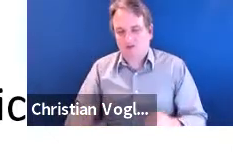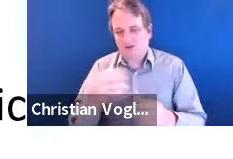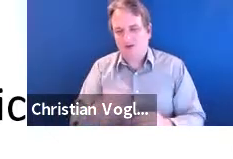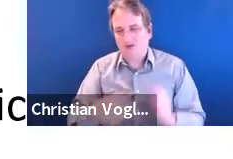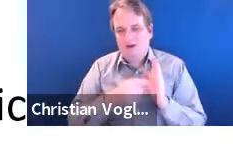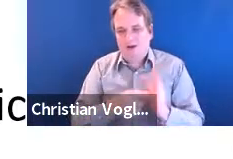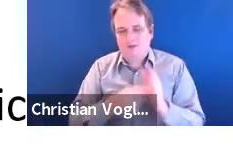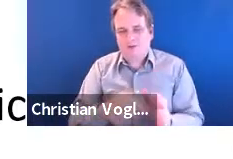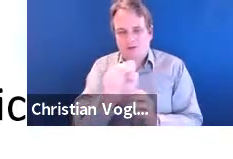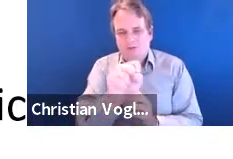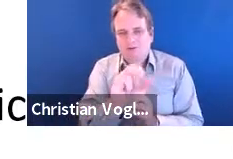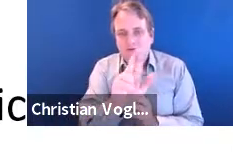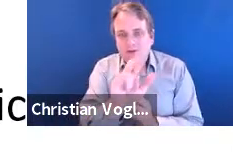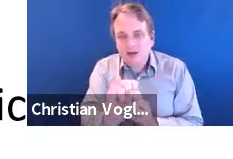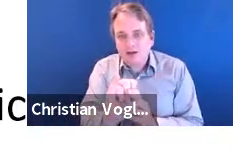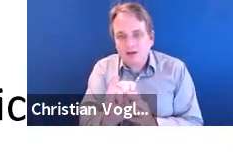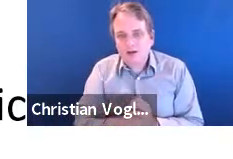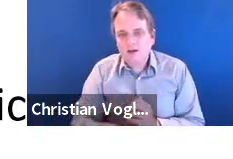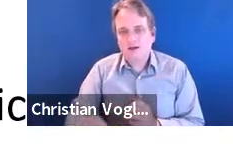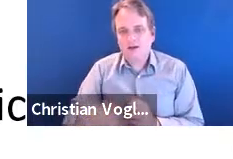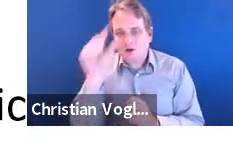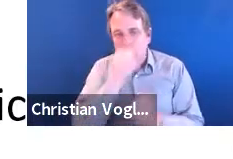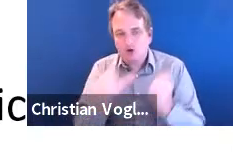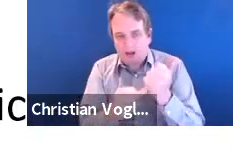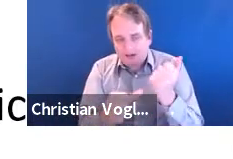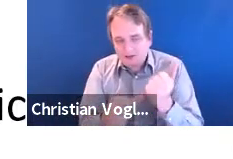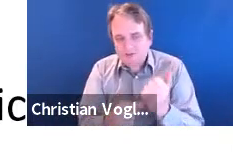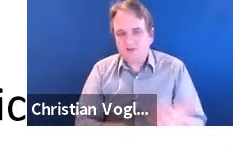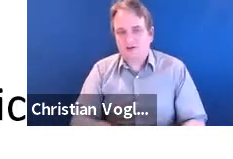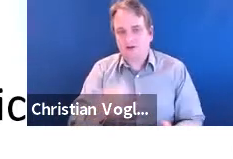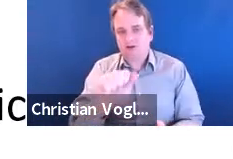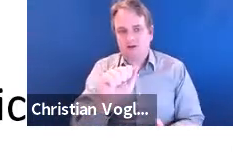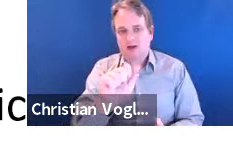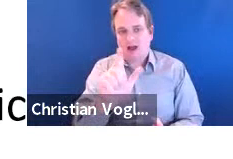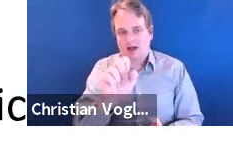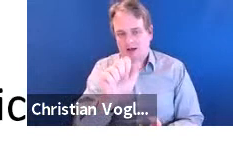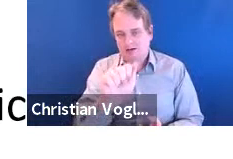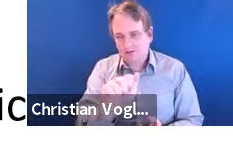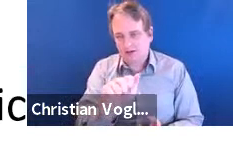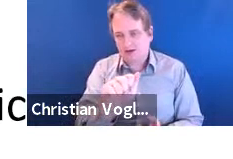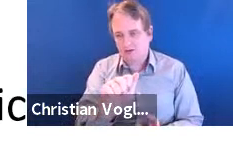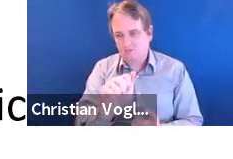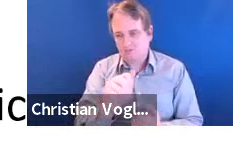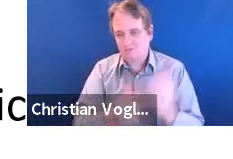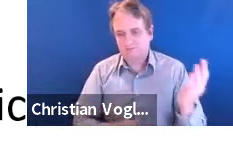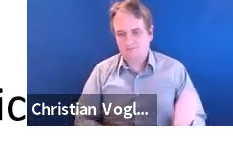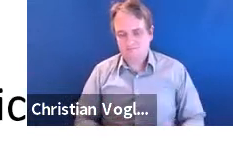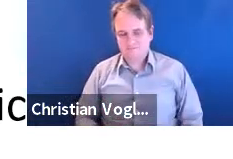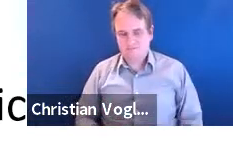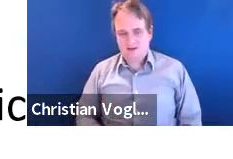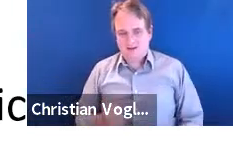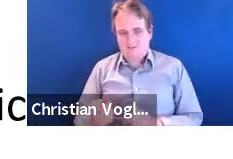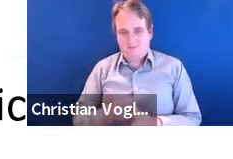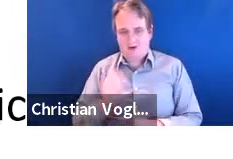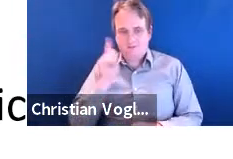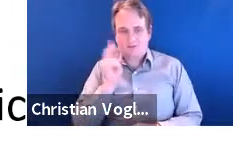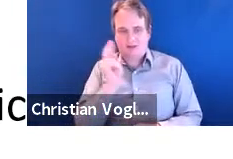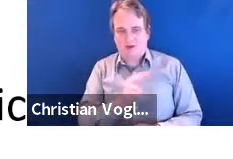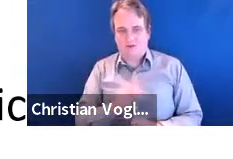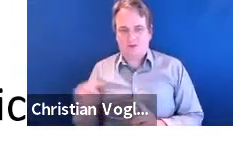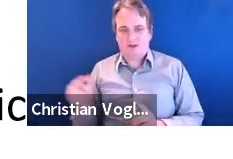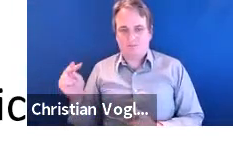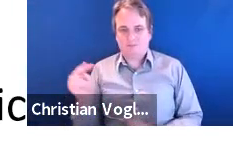is voice interfaces, things along the lines of Siri, Google Assistant, Alexa.